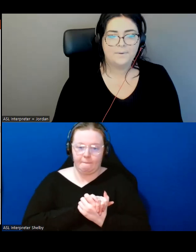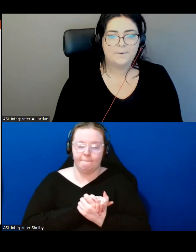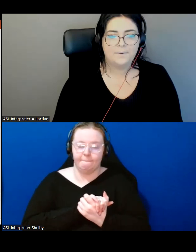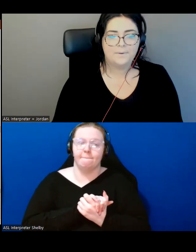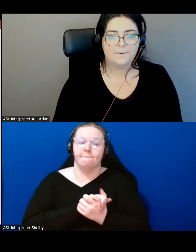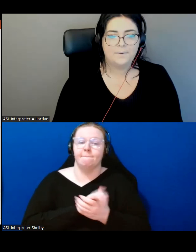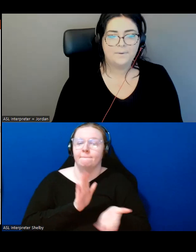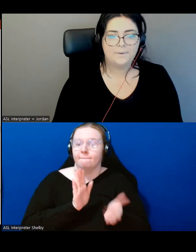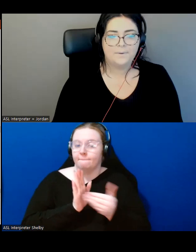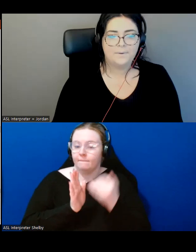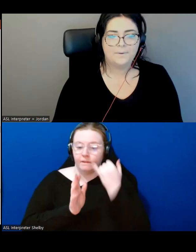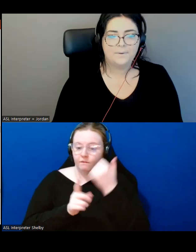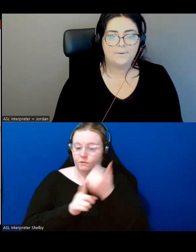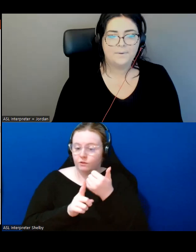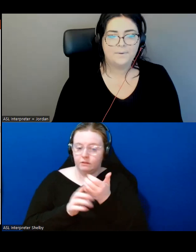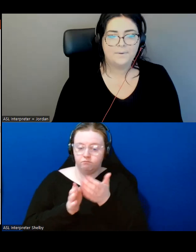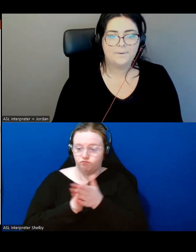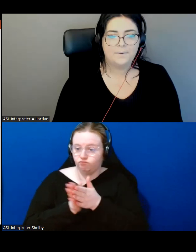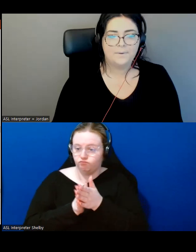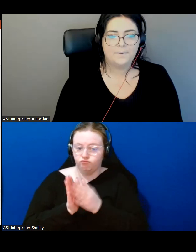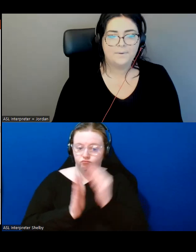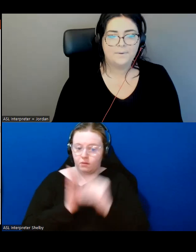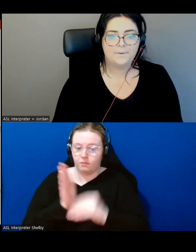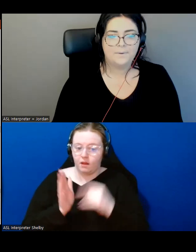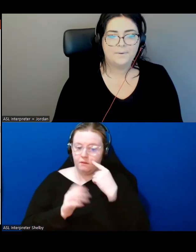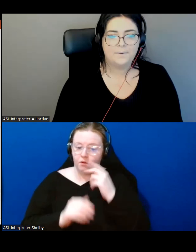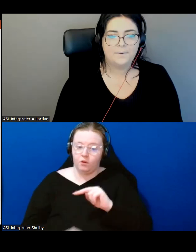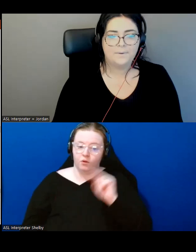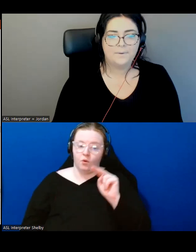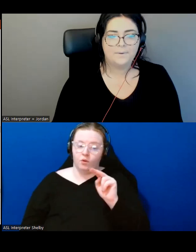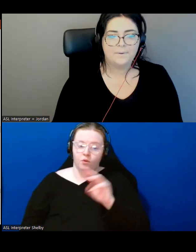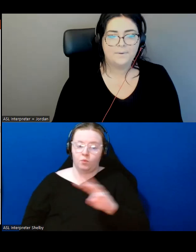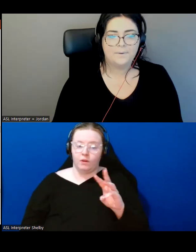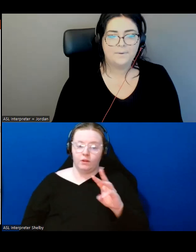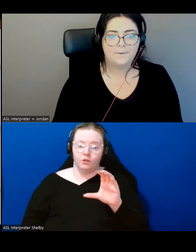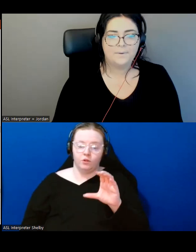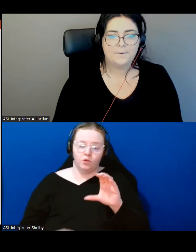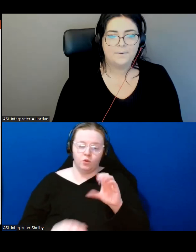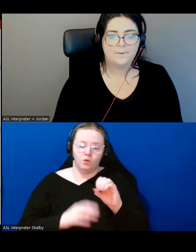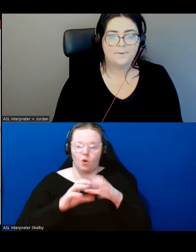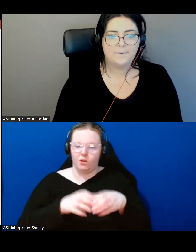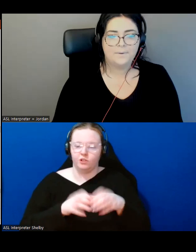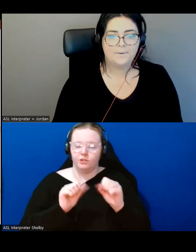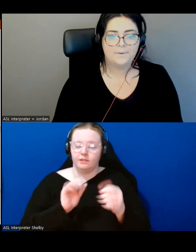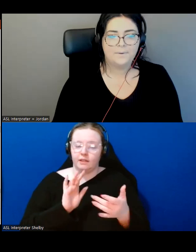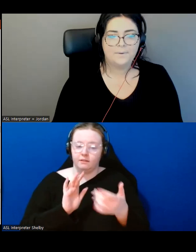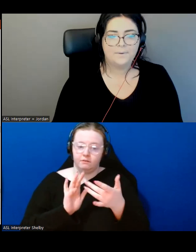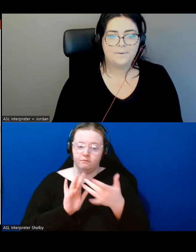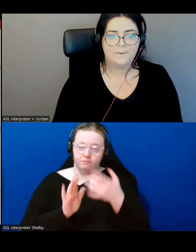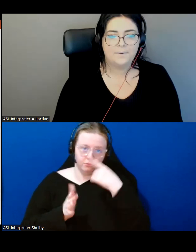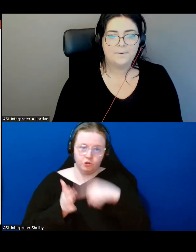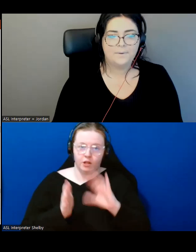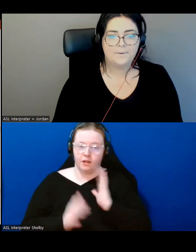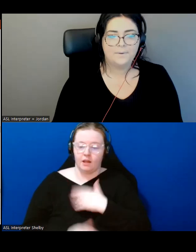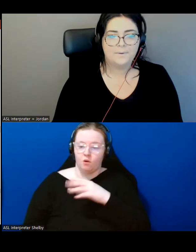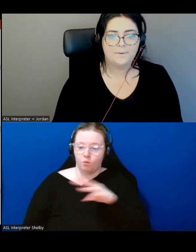interested in submitting an application to the Northern Wellness Coalition, please visit our website or maybe pick up the phone, give me a call. I'd